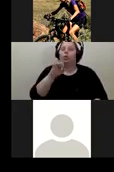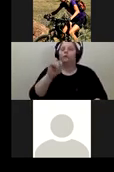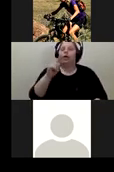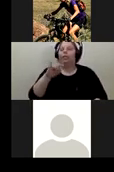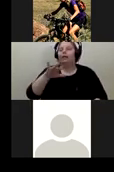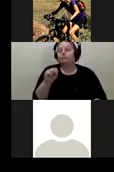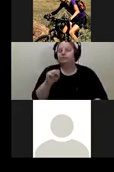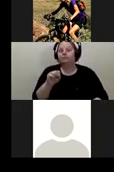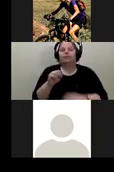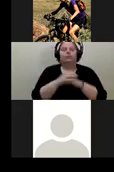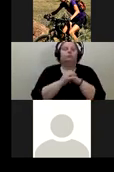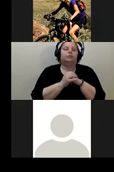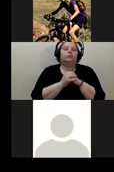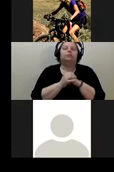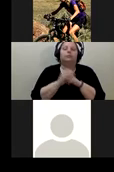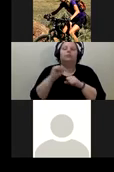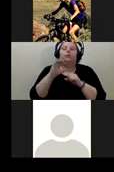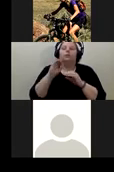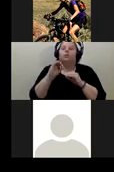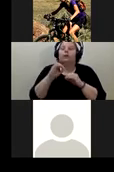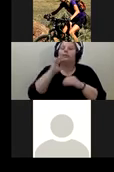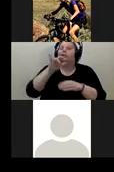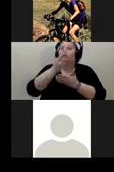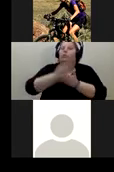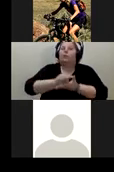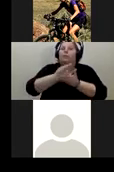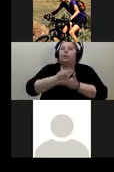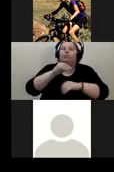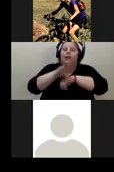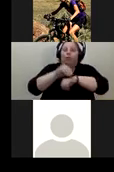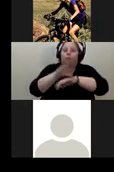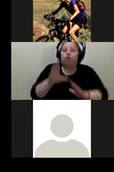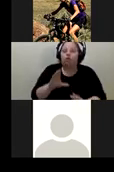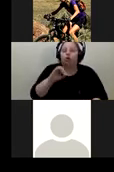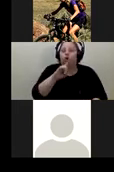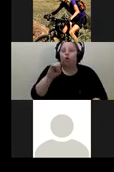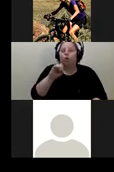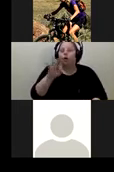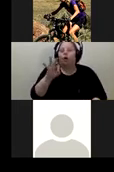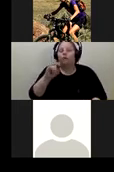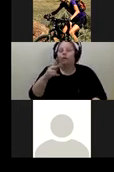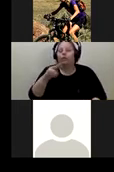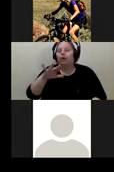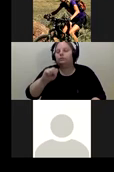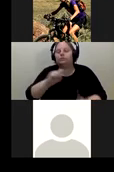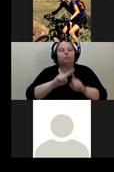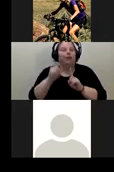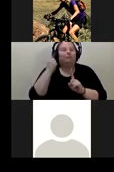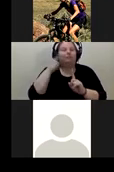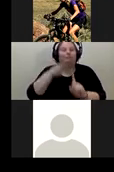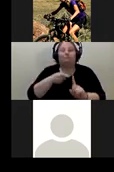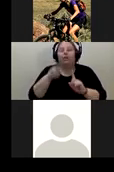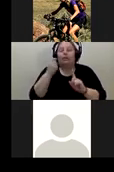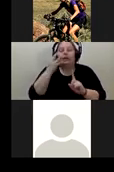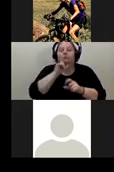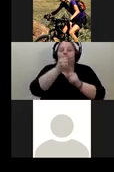So it's the Certified Rehabilitation Counselor Code of Ethics. But whether you're a